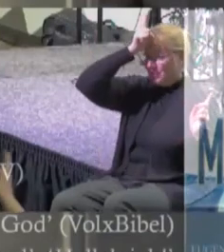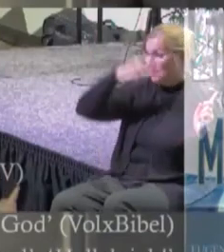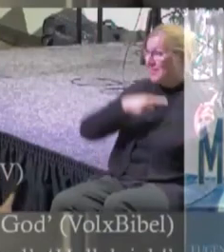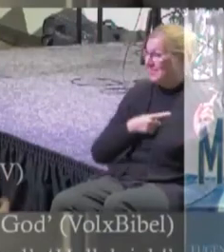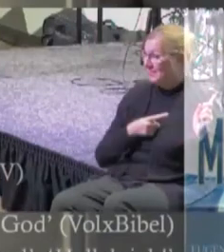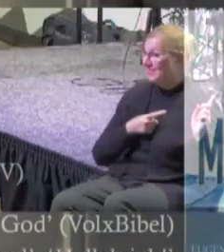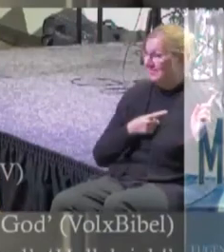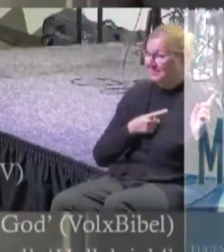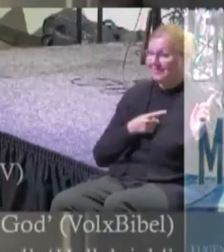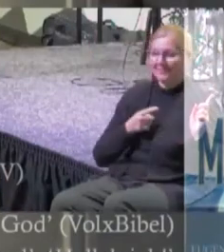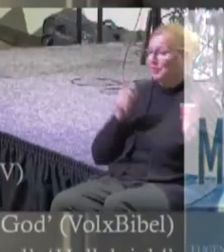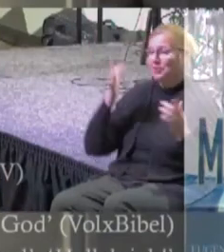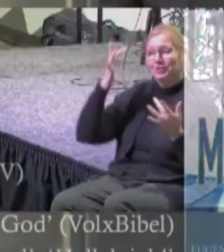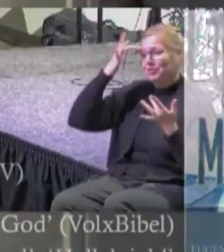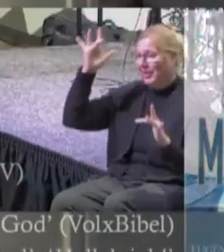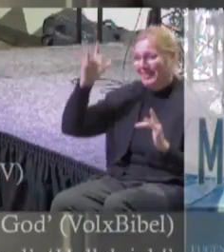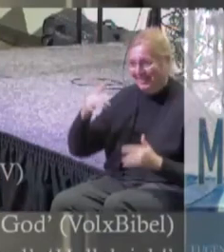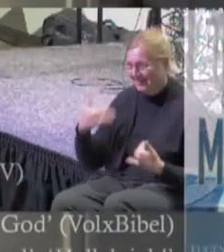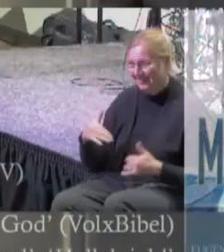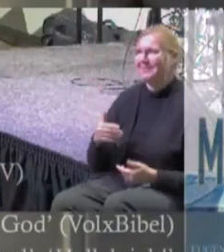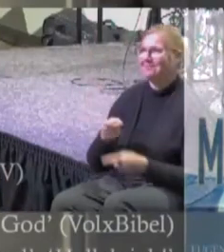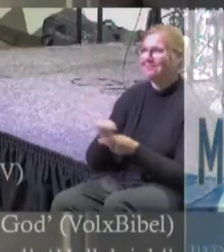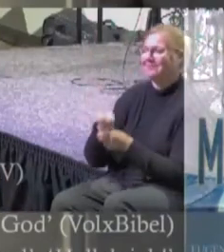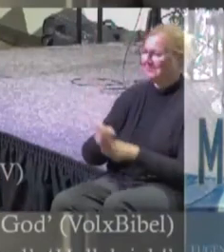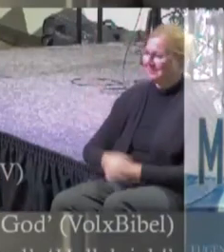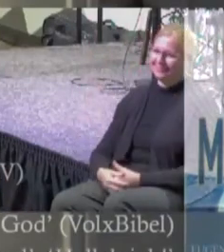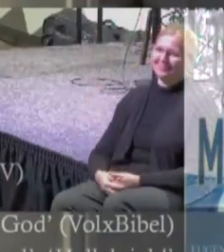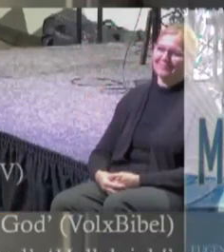Absolute genius, in my view.